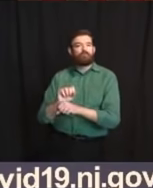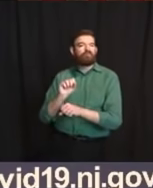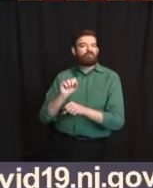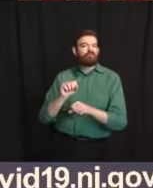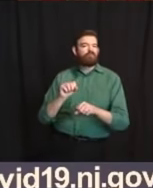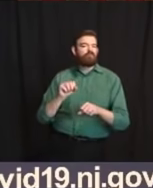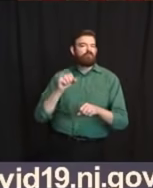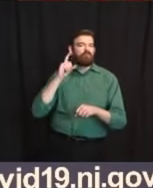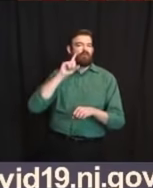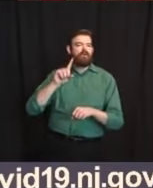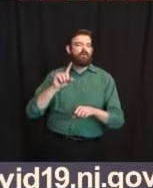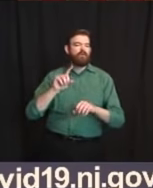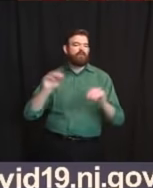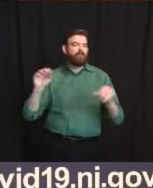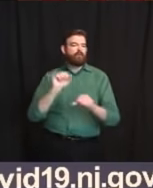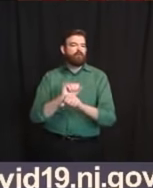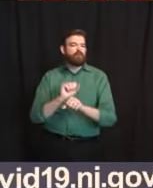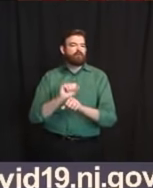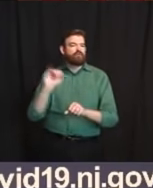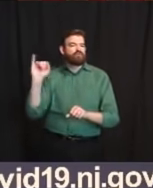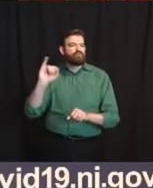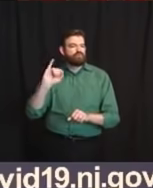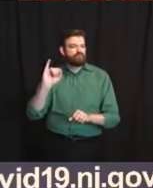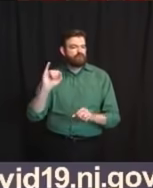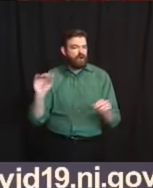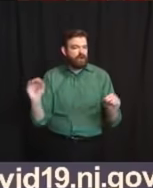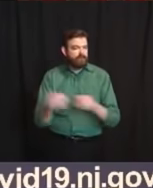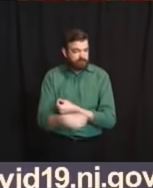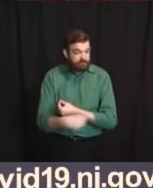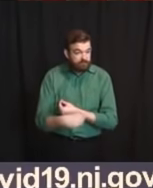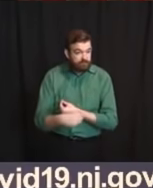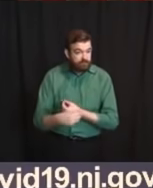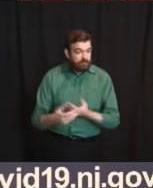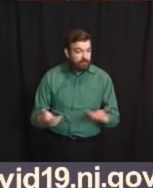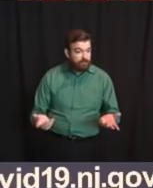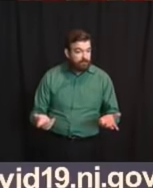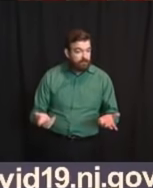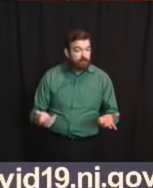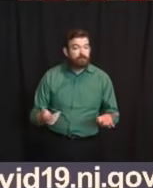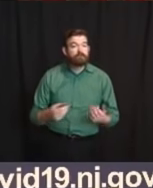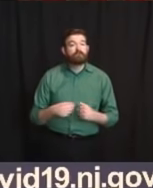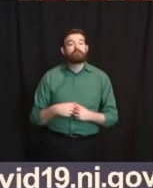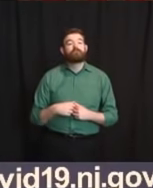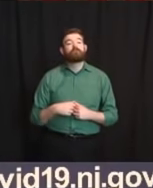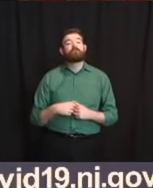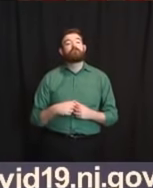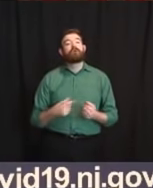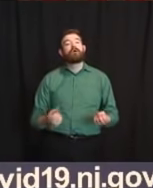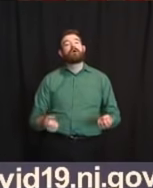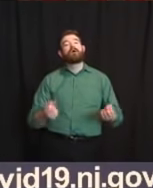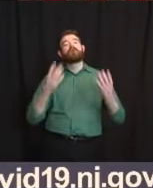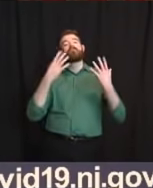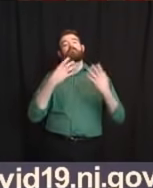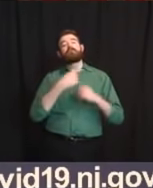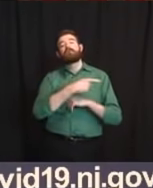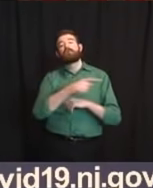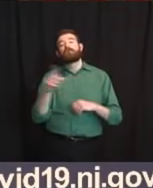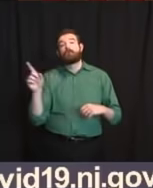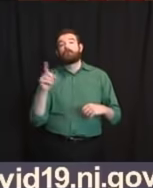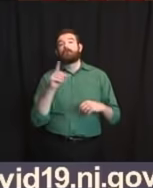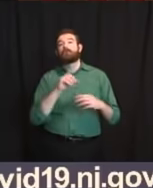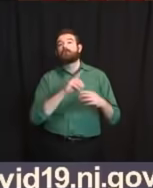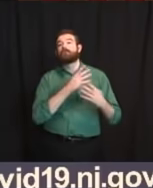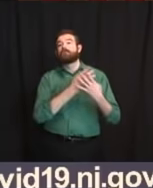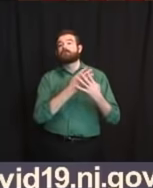confinement? And there was your administration just announced a $1 million settlement in Katie Brennan's lawsuit against the state. Do you have